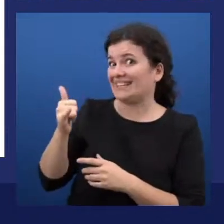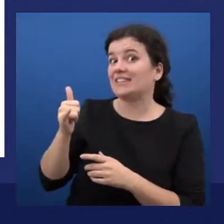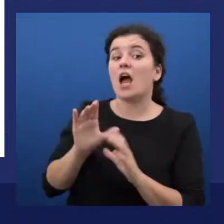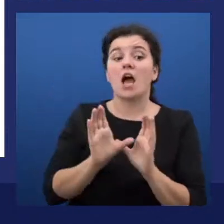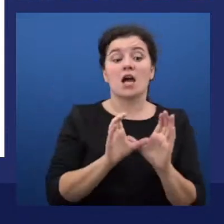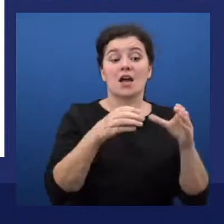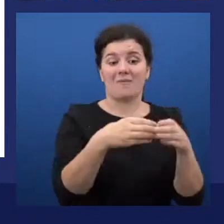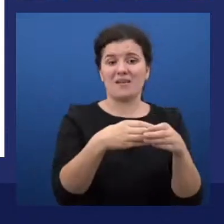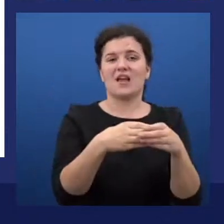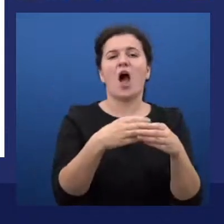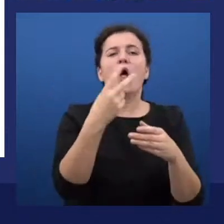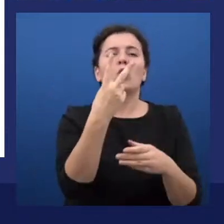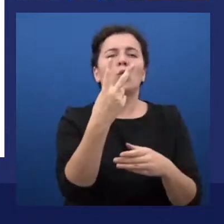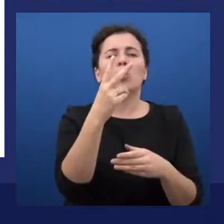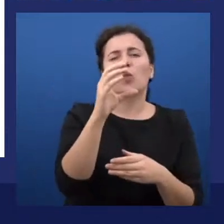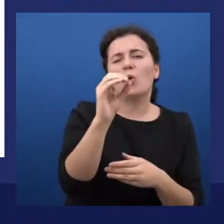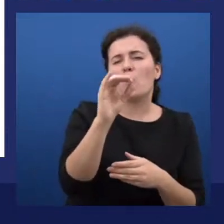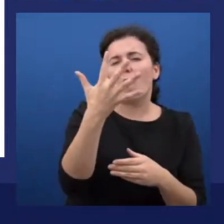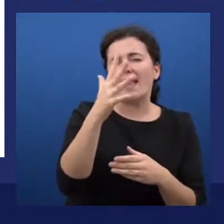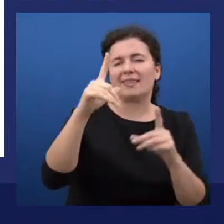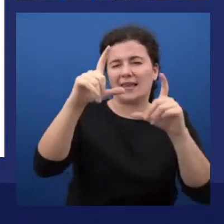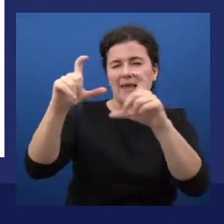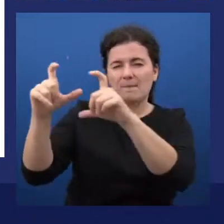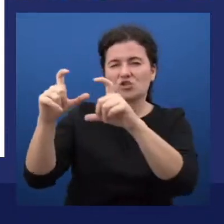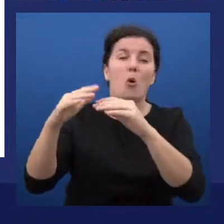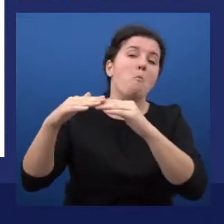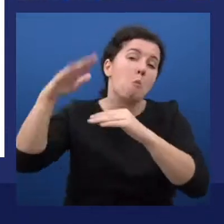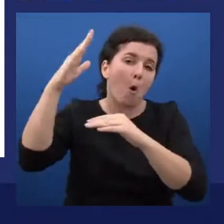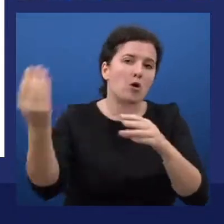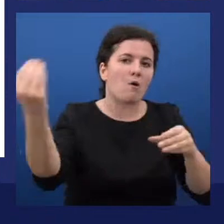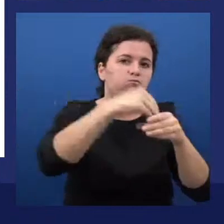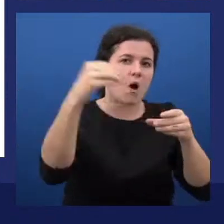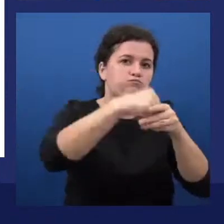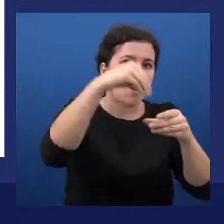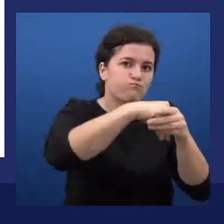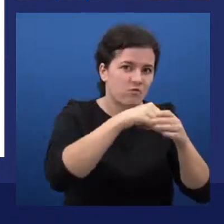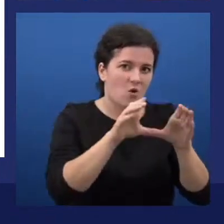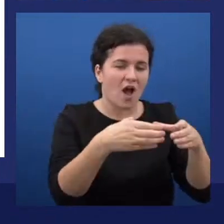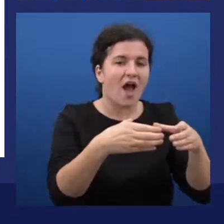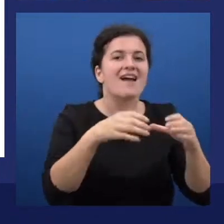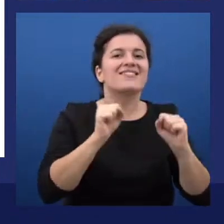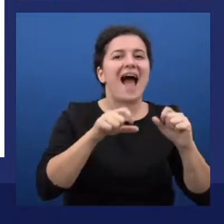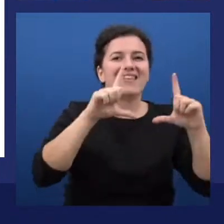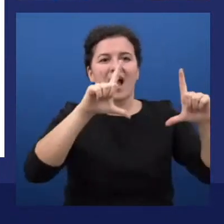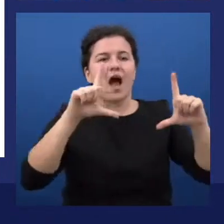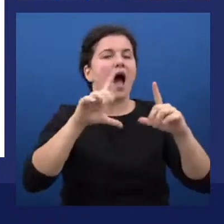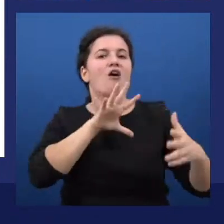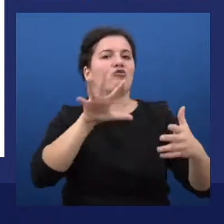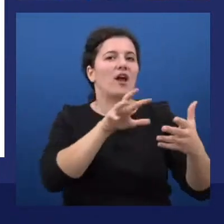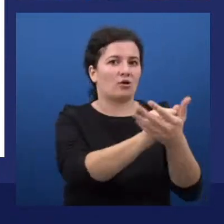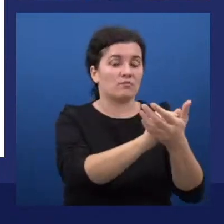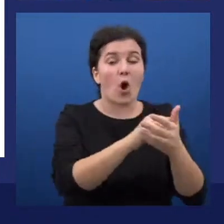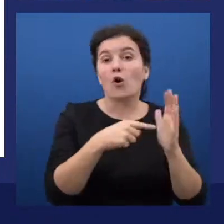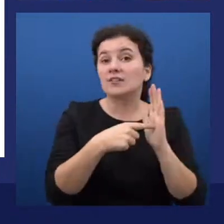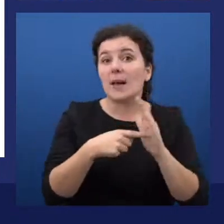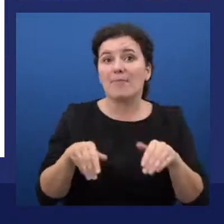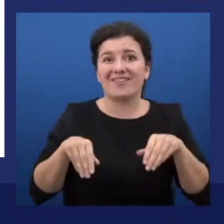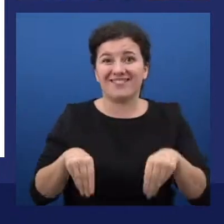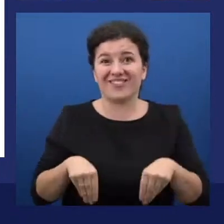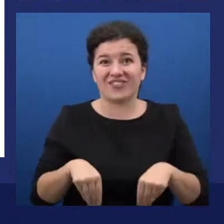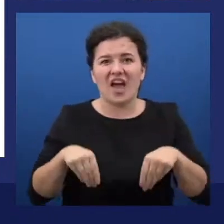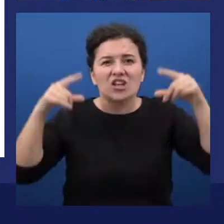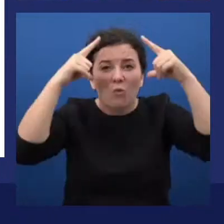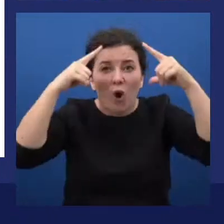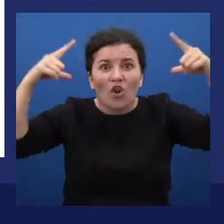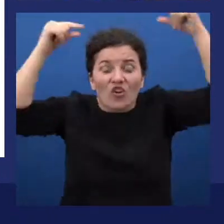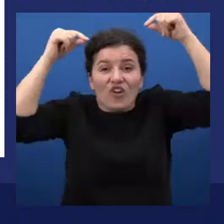think about it, because I think we all know the funny picture with the chihuahua and like the muffin, all right? Correct. Yeah.